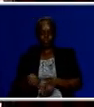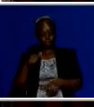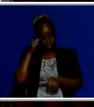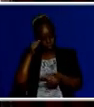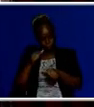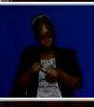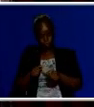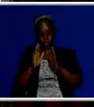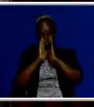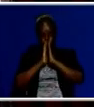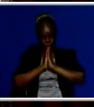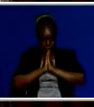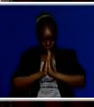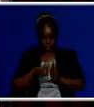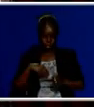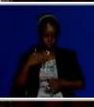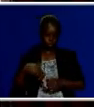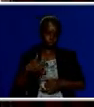remembering to pray always.